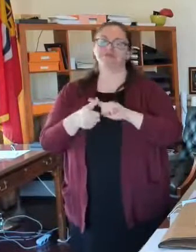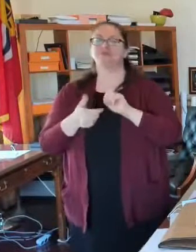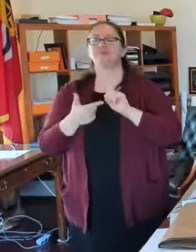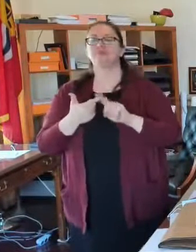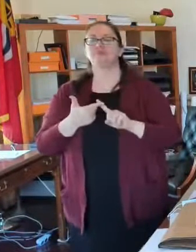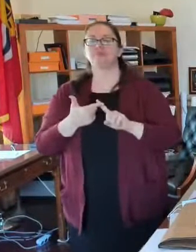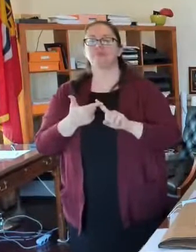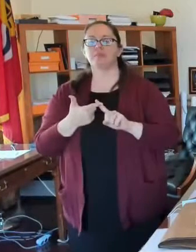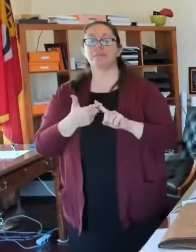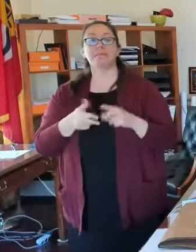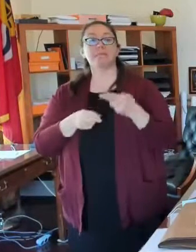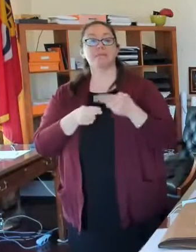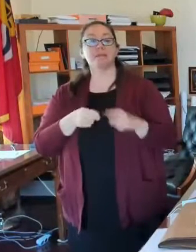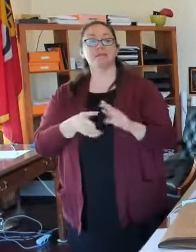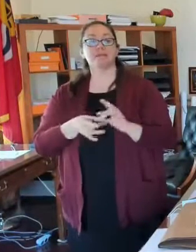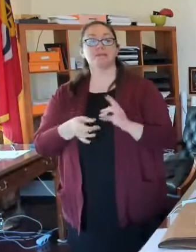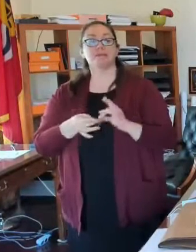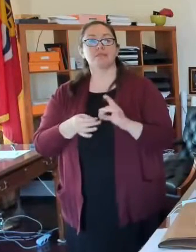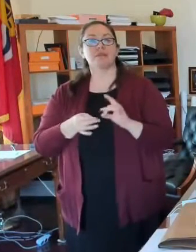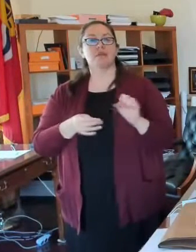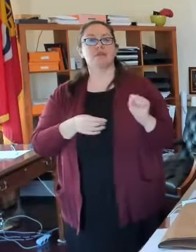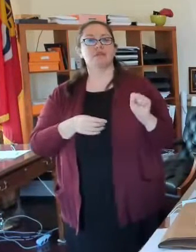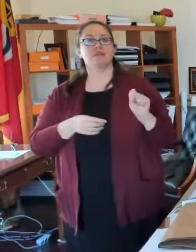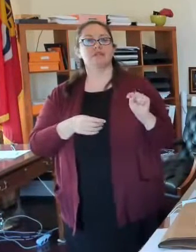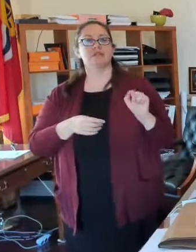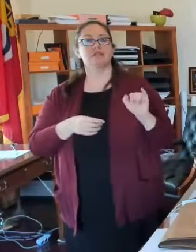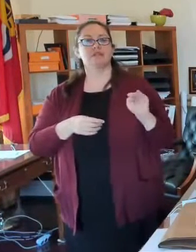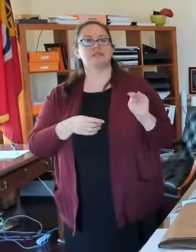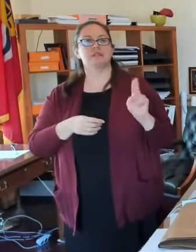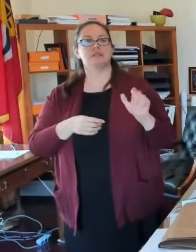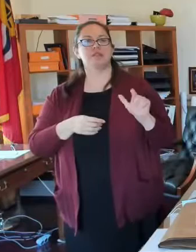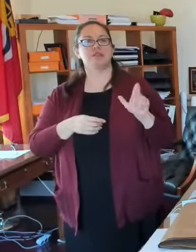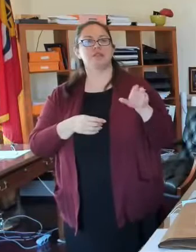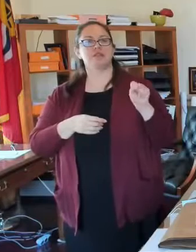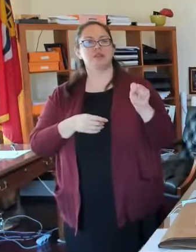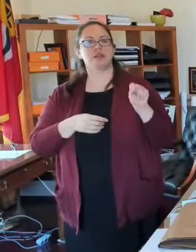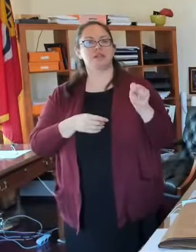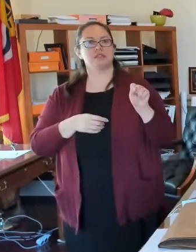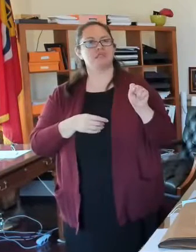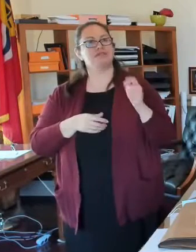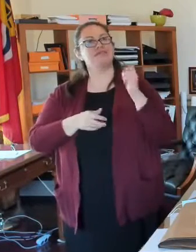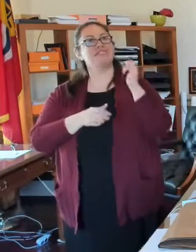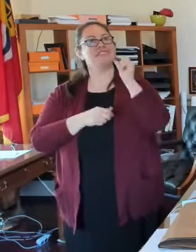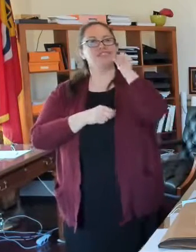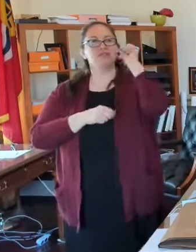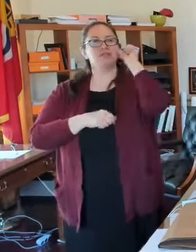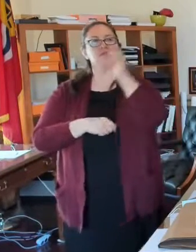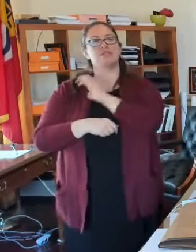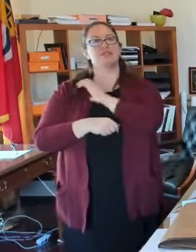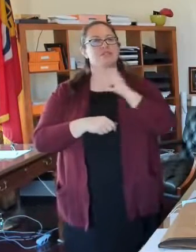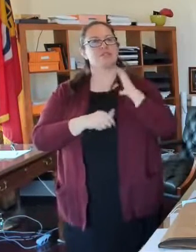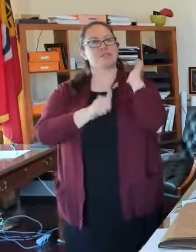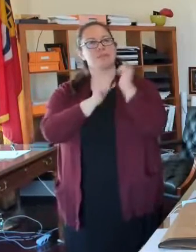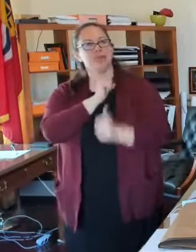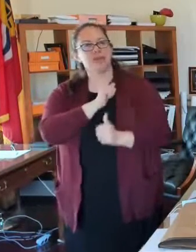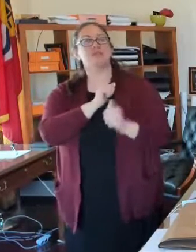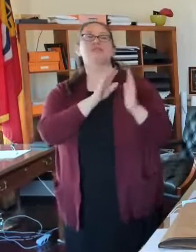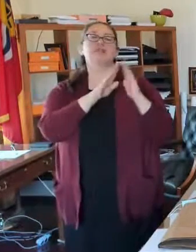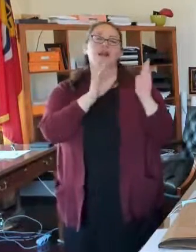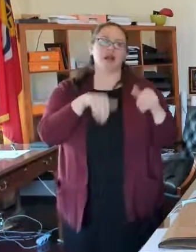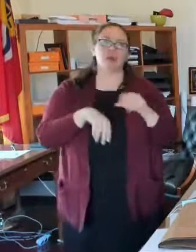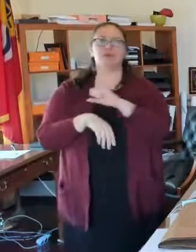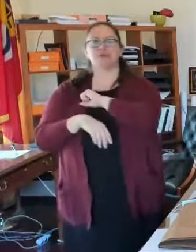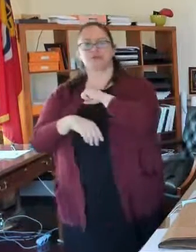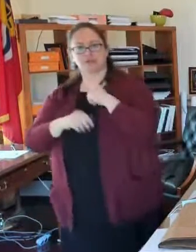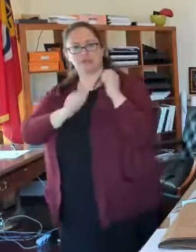talk briefly about the stimulus package that was passed yesterday by Congress, House and the Senate.